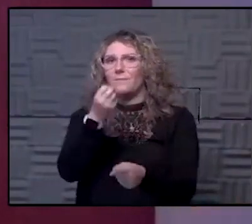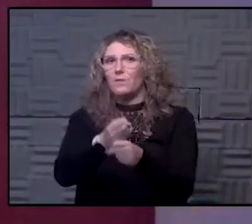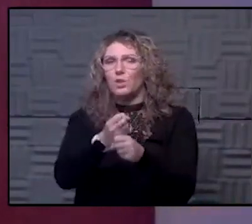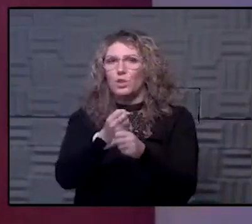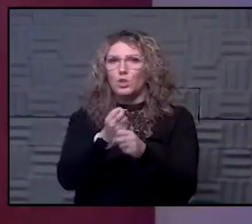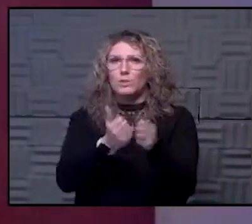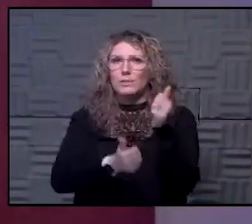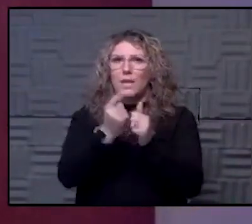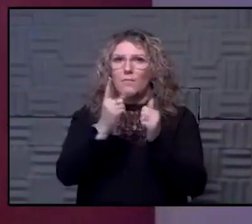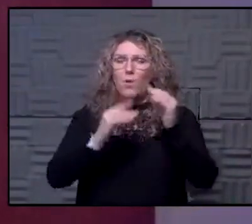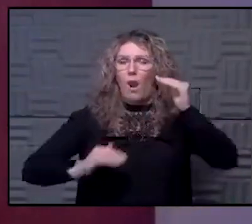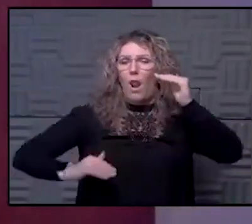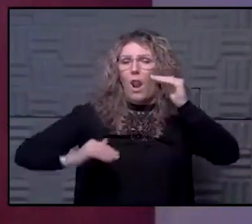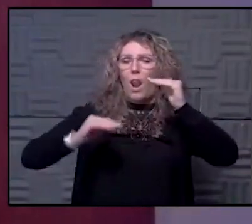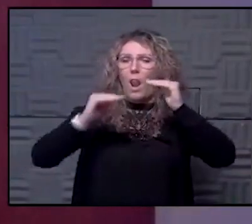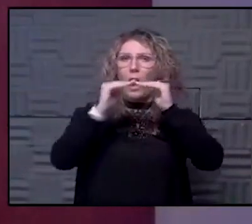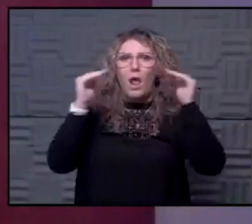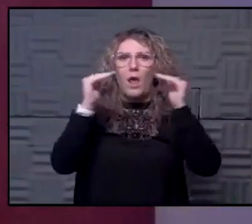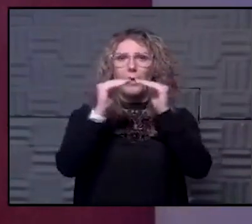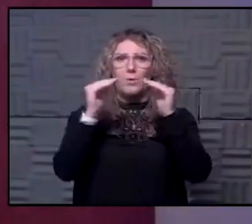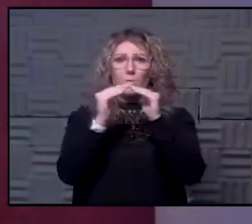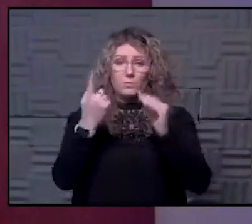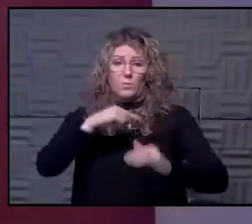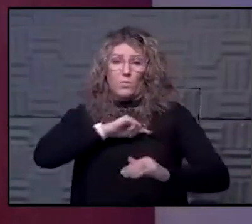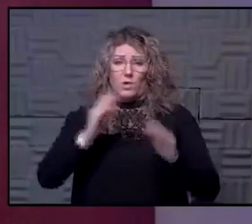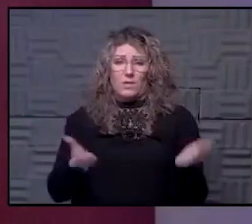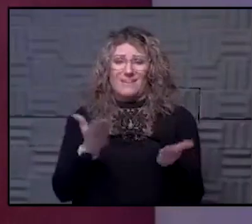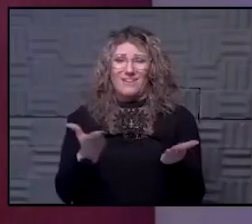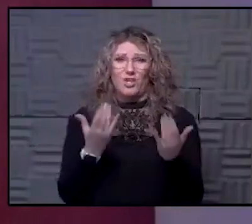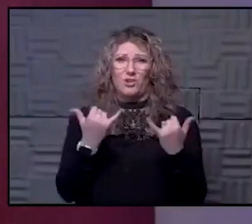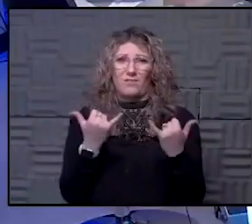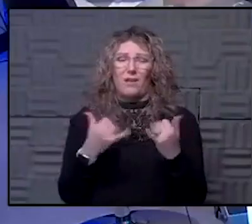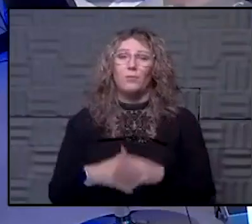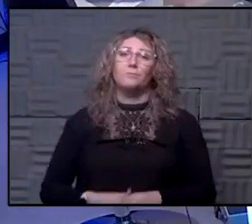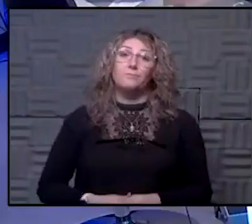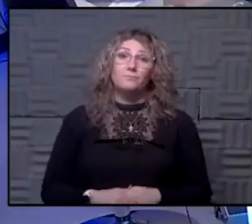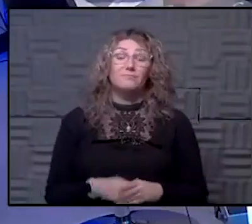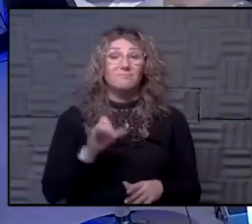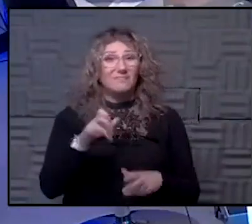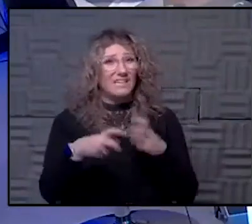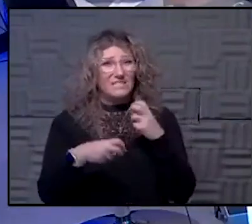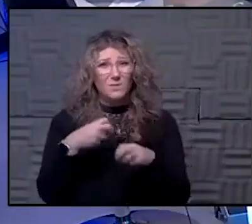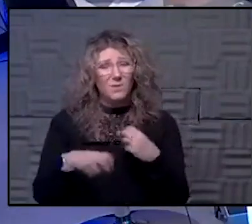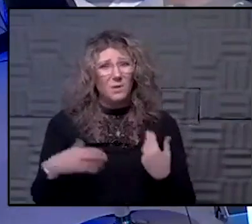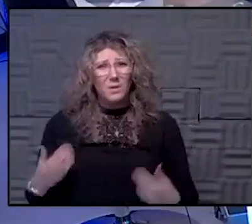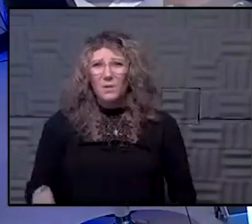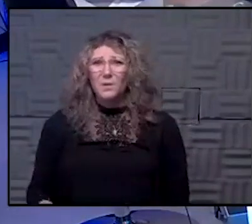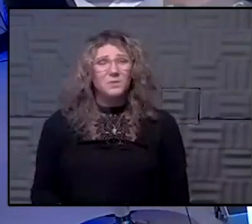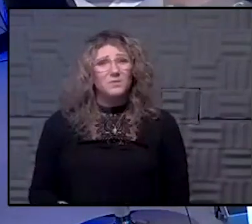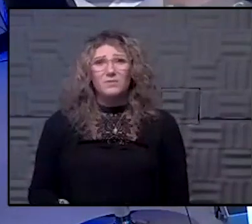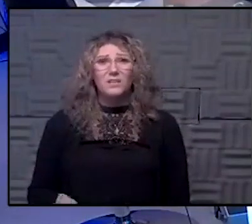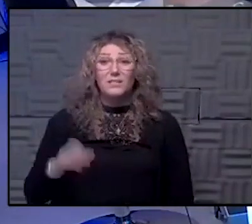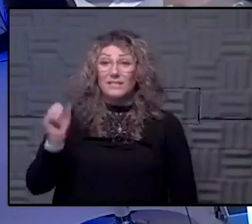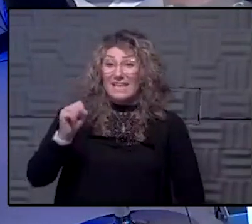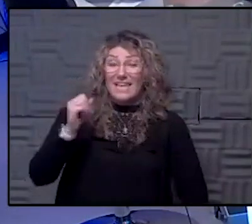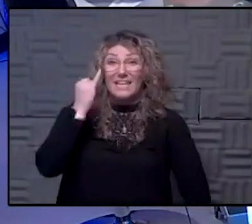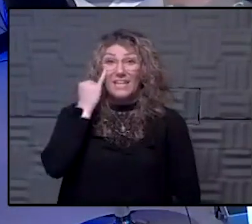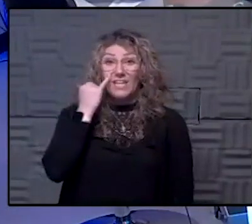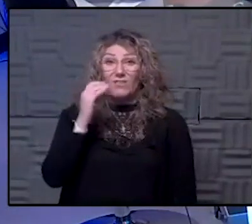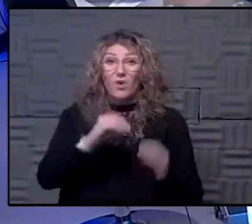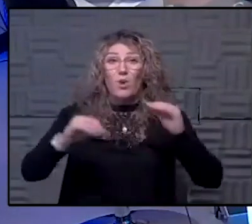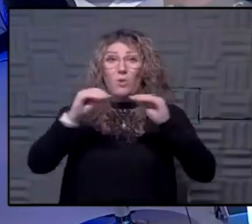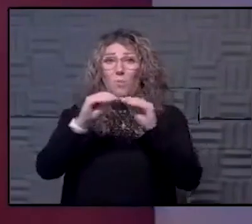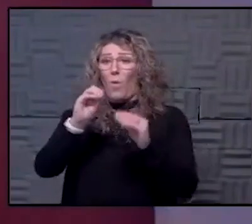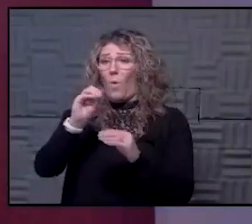up to a level that's equal to where we are now in our area. Yeah, that's a problem. Yeah, that's I mean, a real problem. if there were more organs, more people